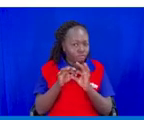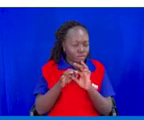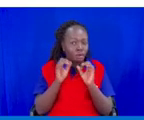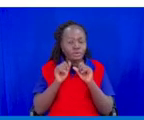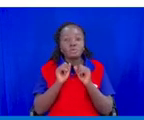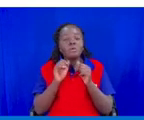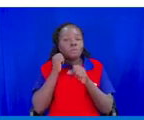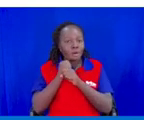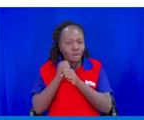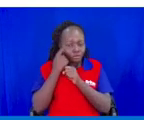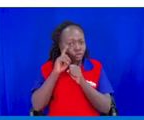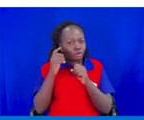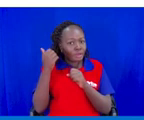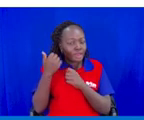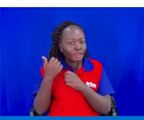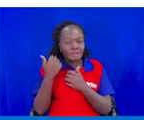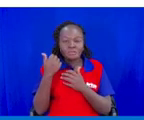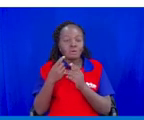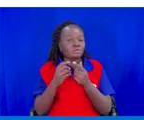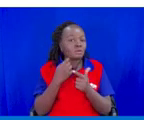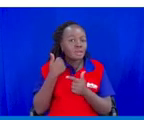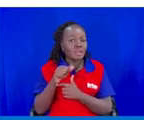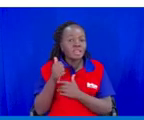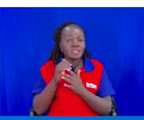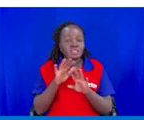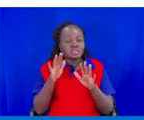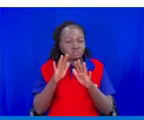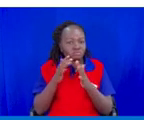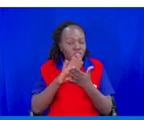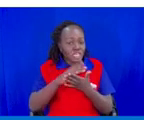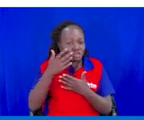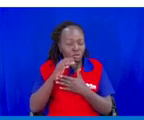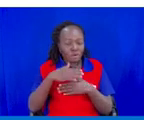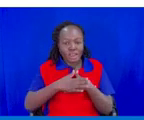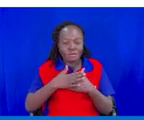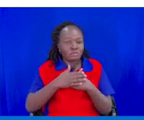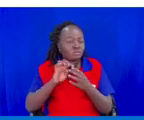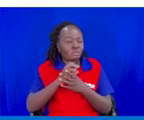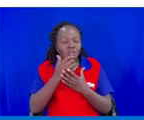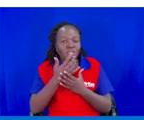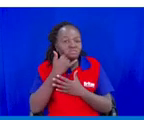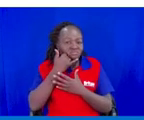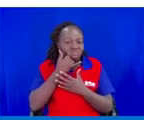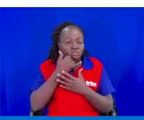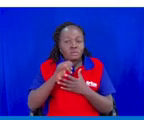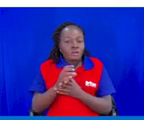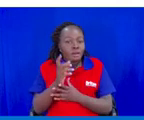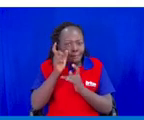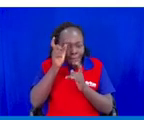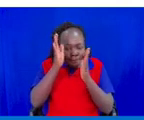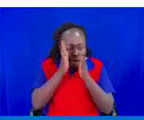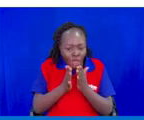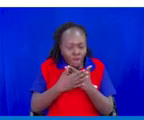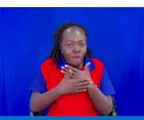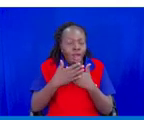desktop or laptop or personal computer. And there you can be able to transact, view your statements, you can